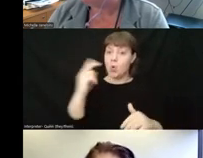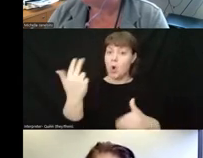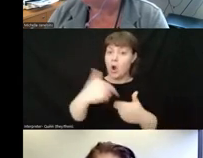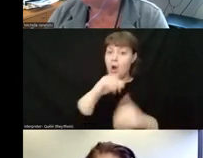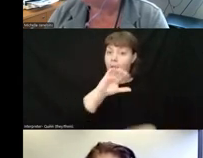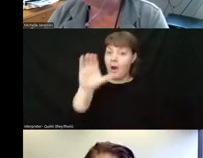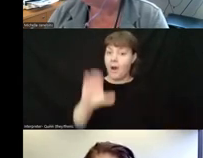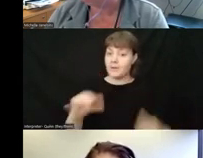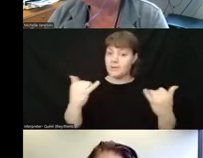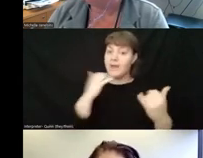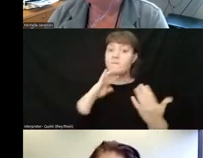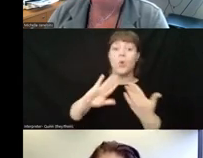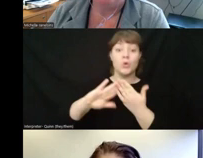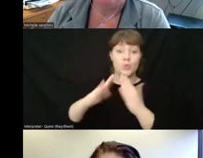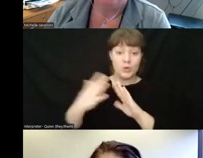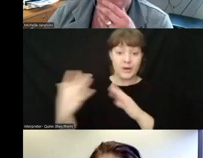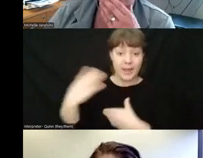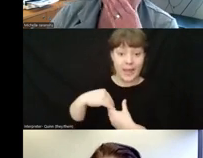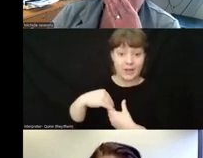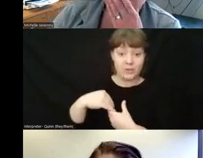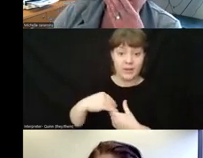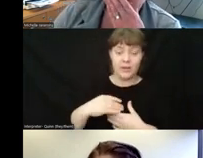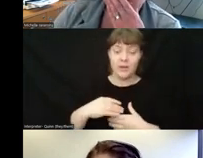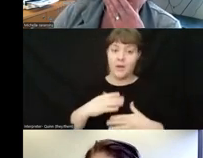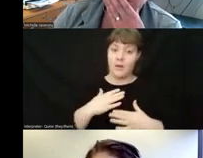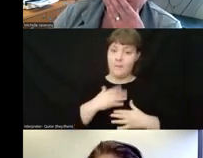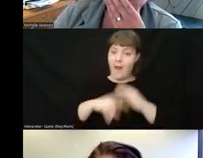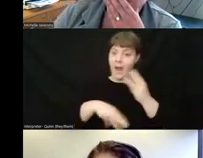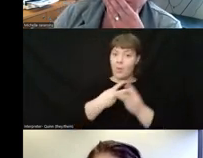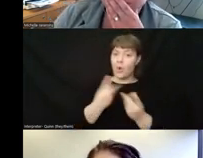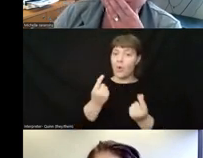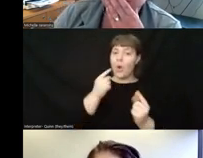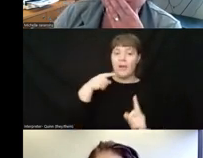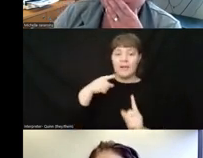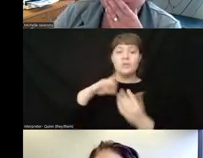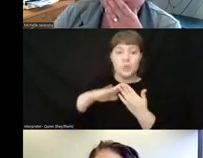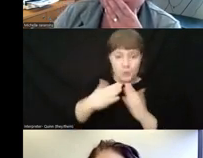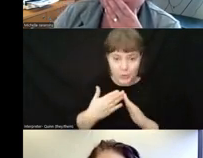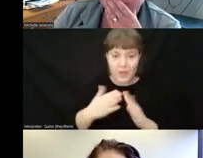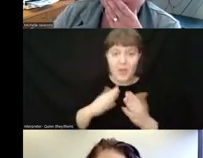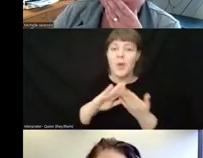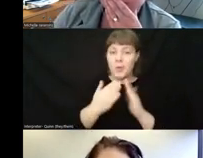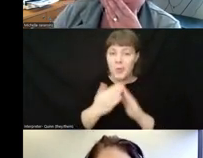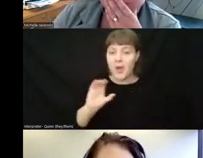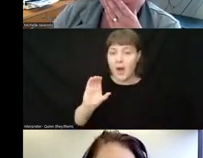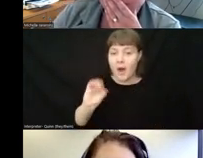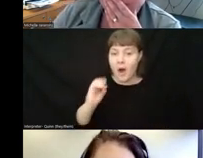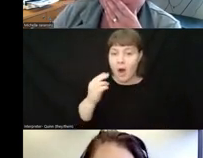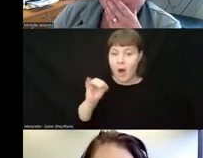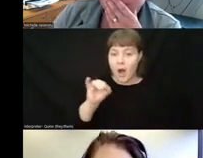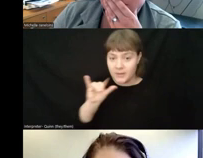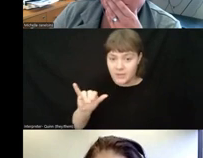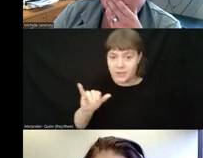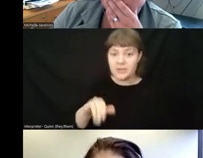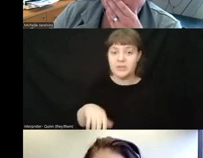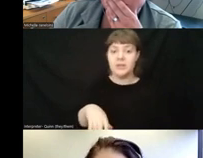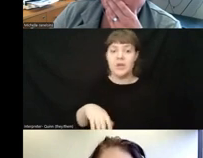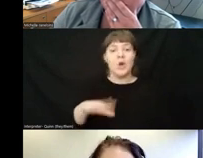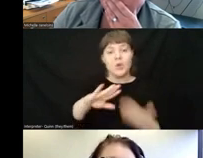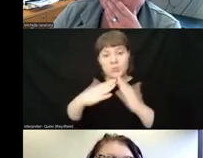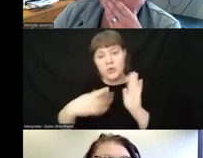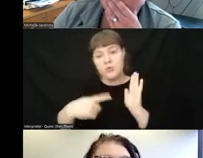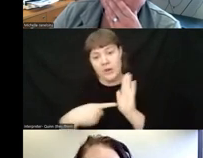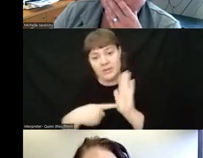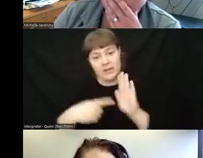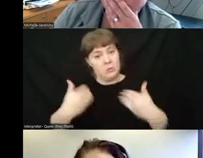community engagement, my world is community oncology, and community